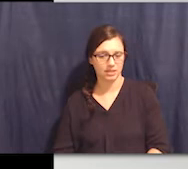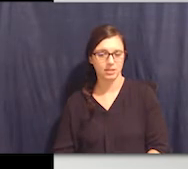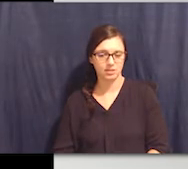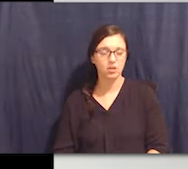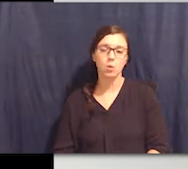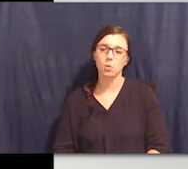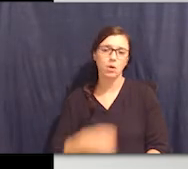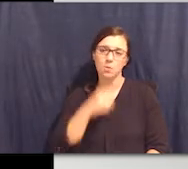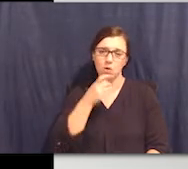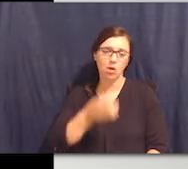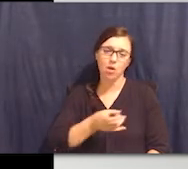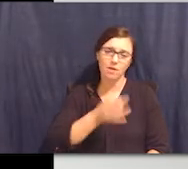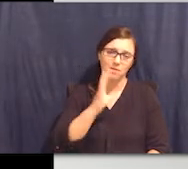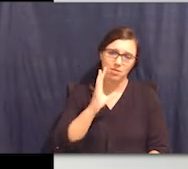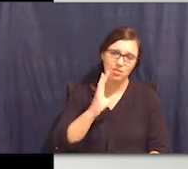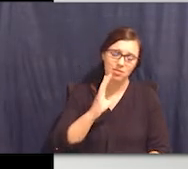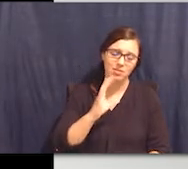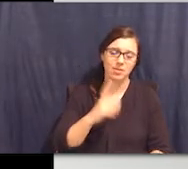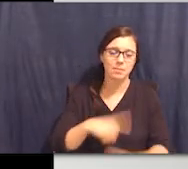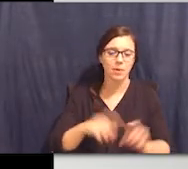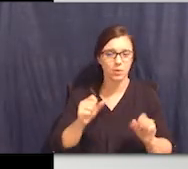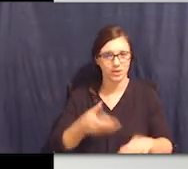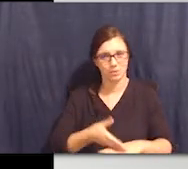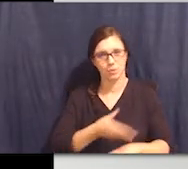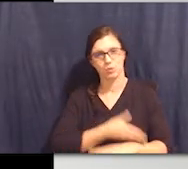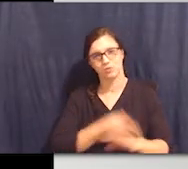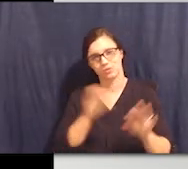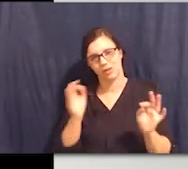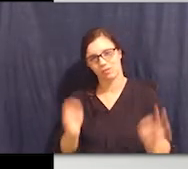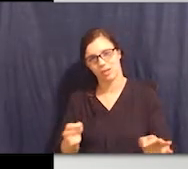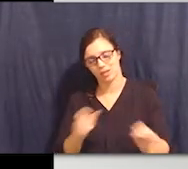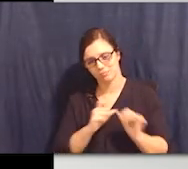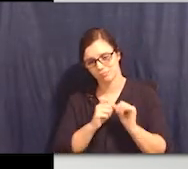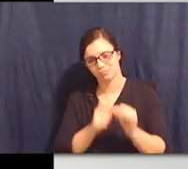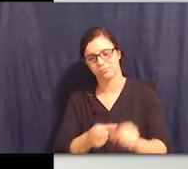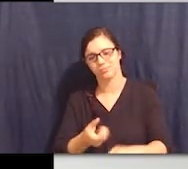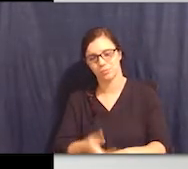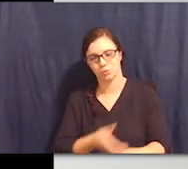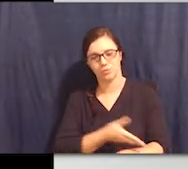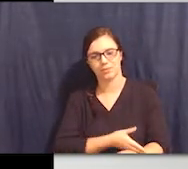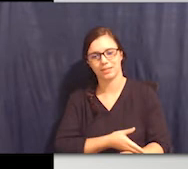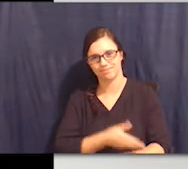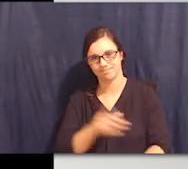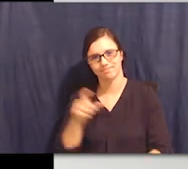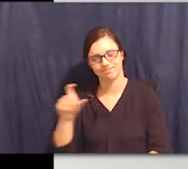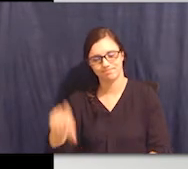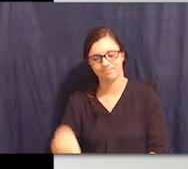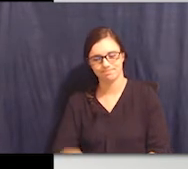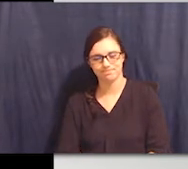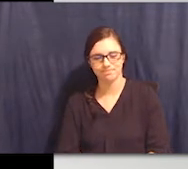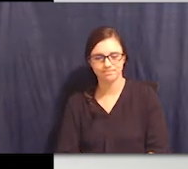So we're not doing terribly, but of course we can always improve, and continuous improvement is what it's all about.